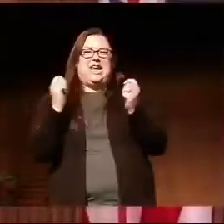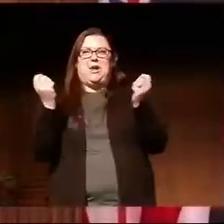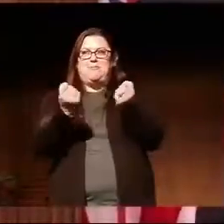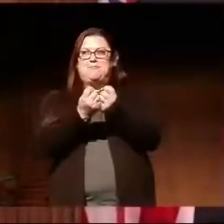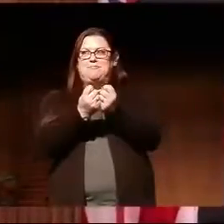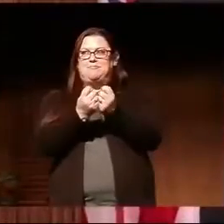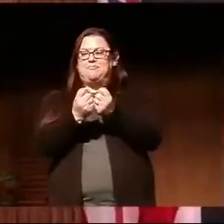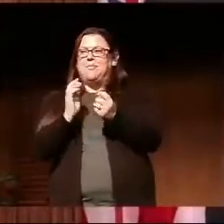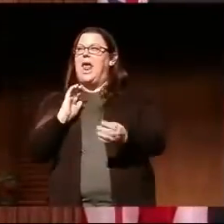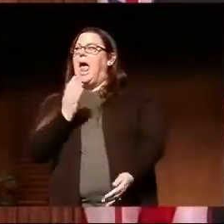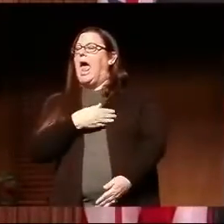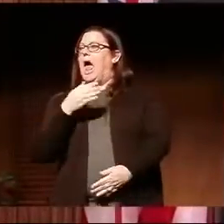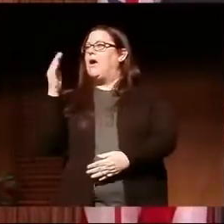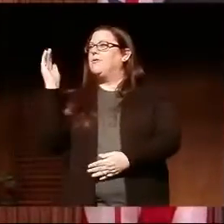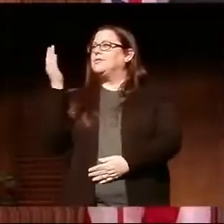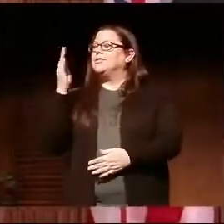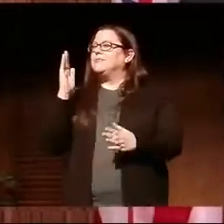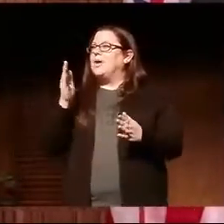Our speaker now